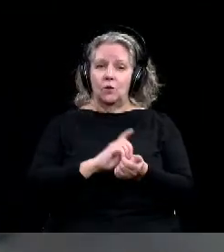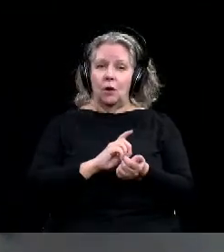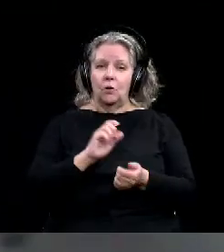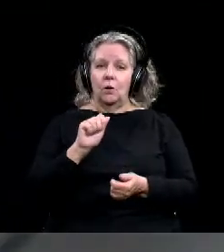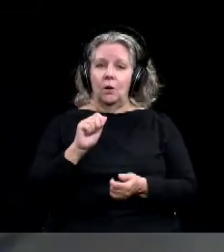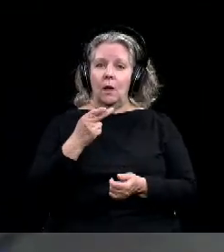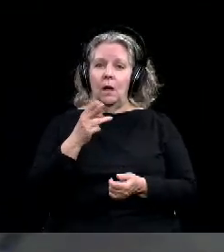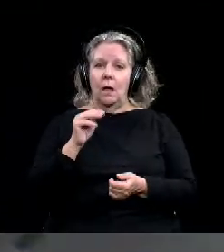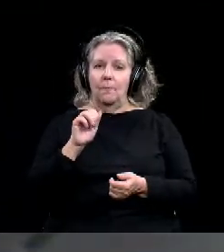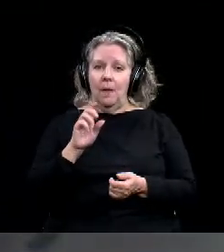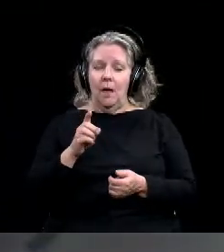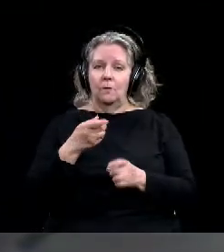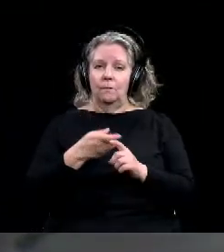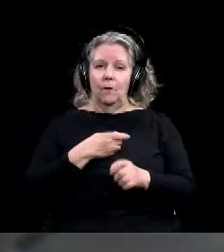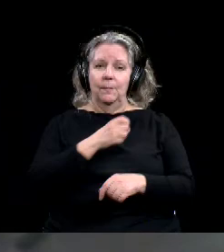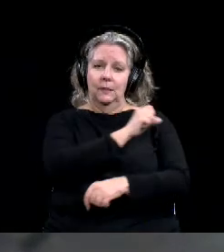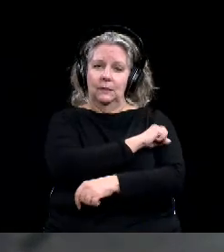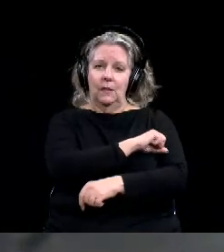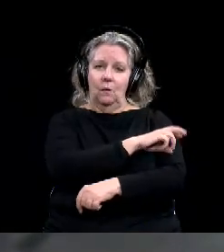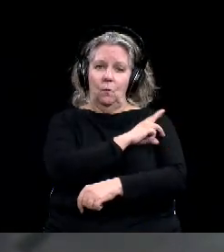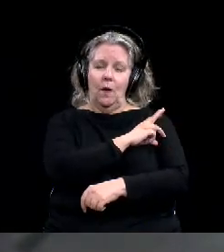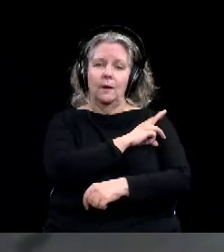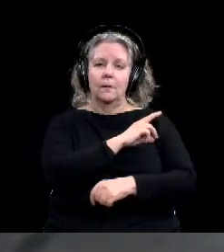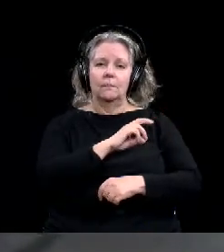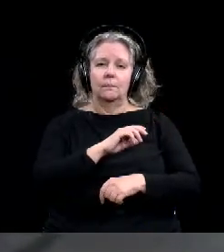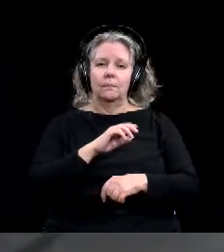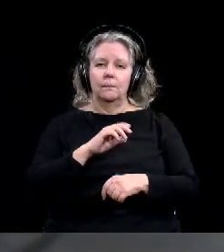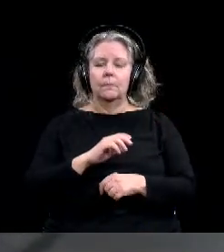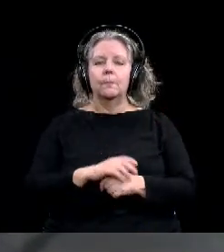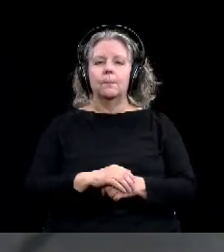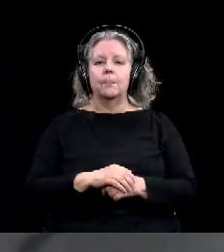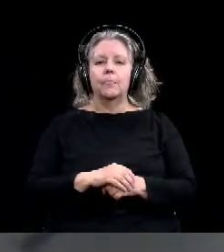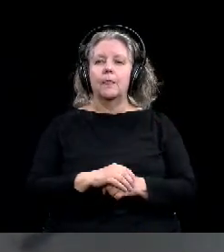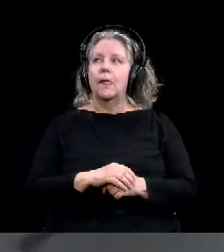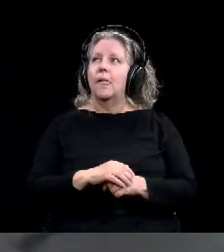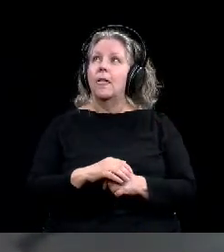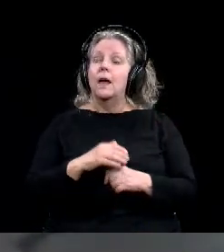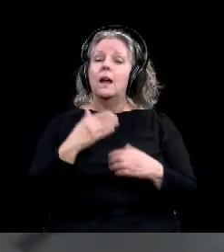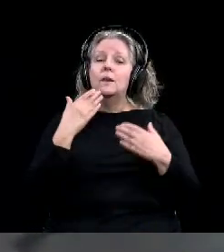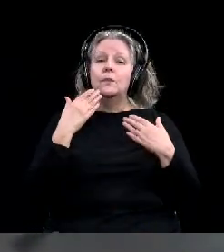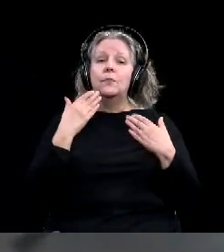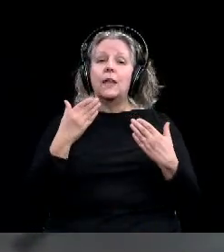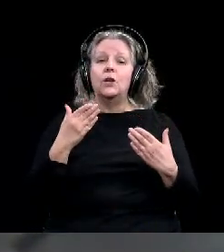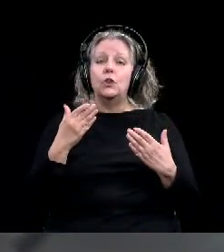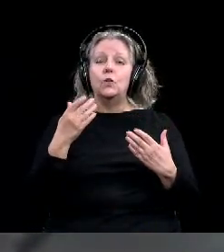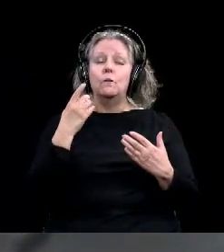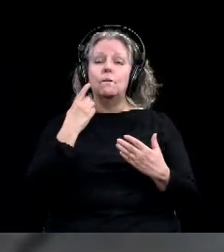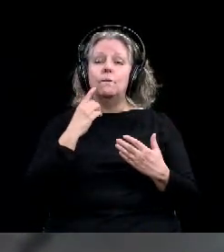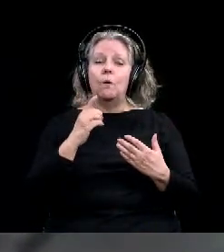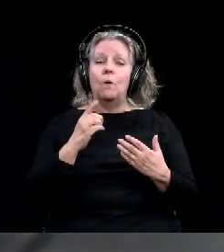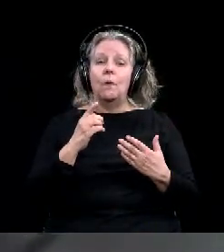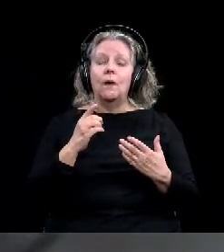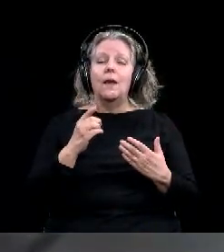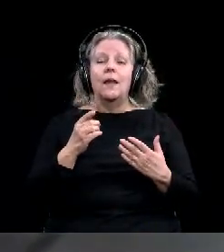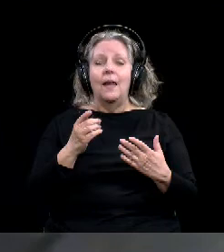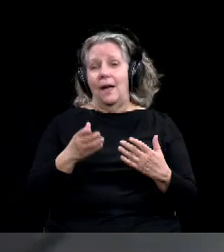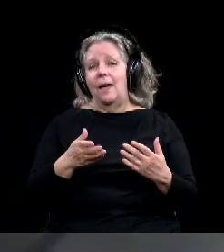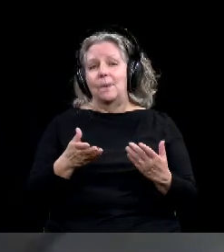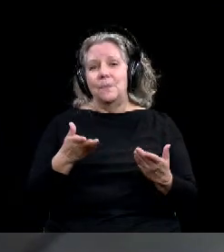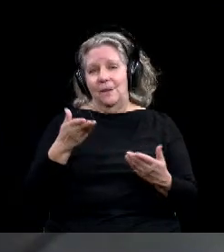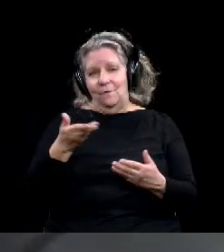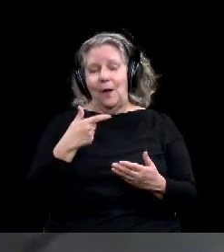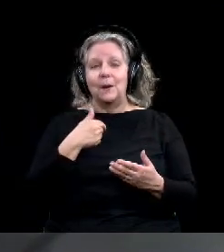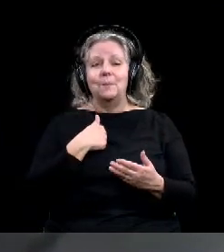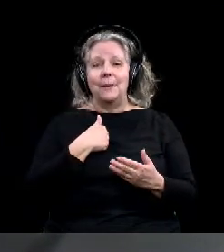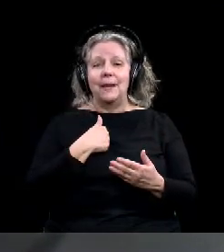you, Larry, and thank you, Mayor, for having a weekly up-to-date conversation between the community and